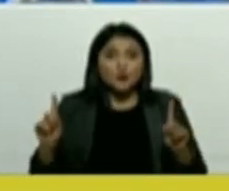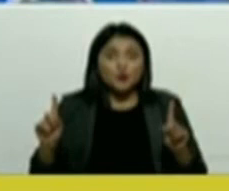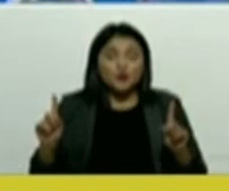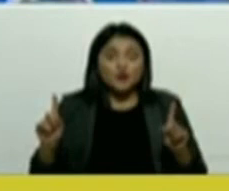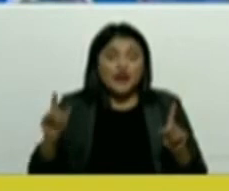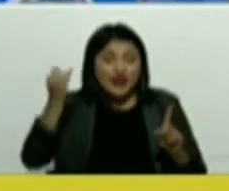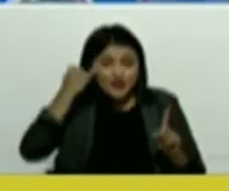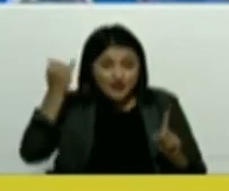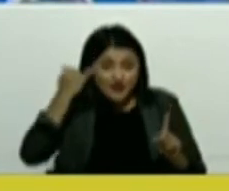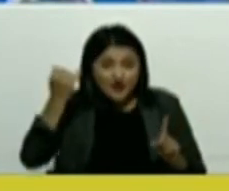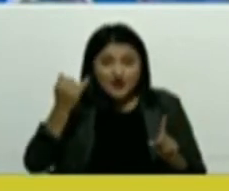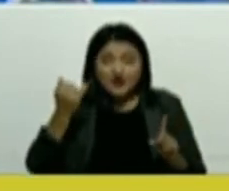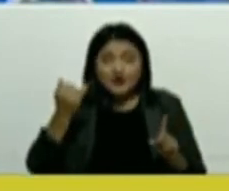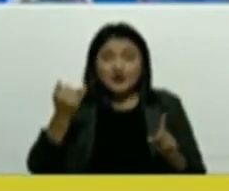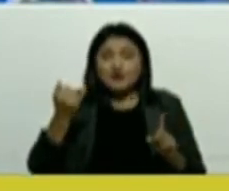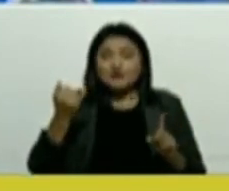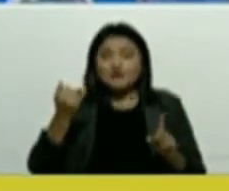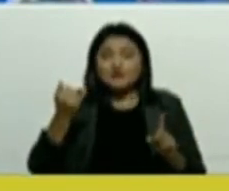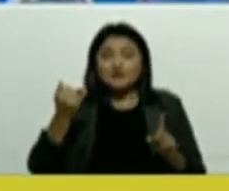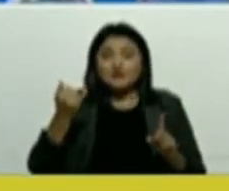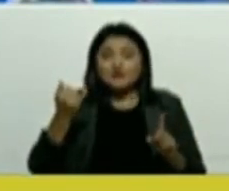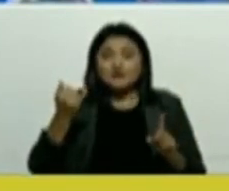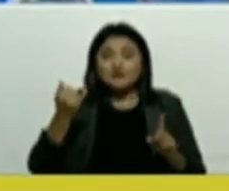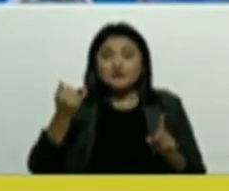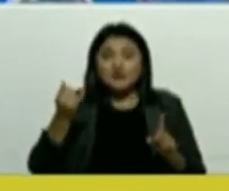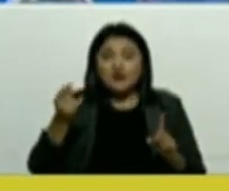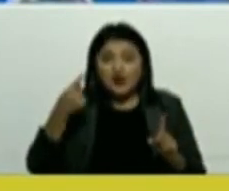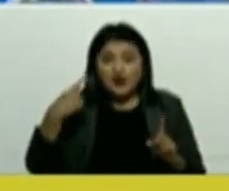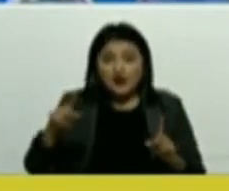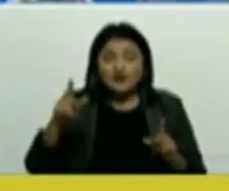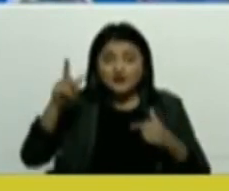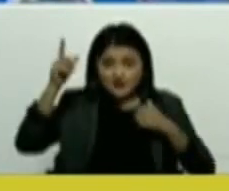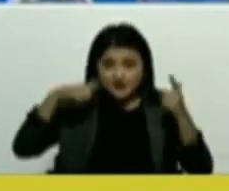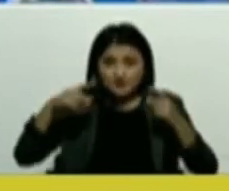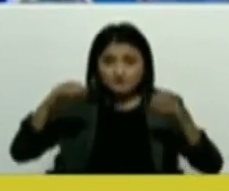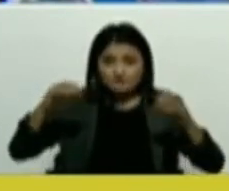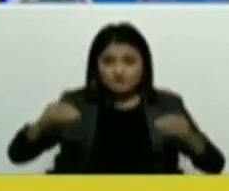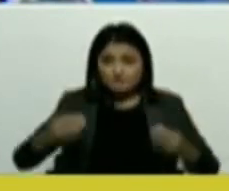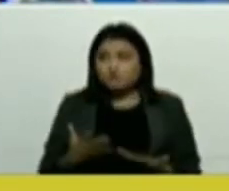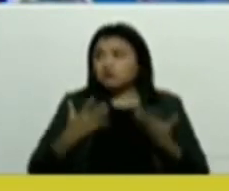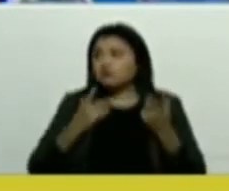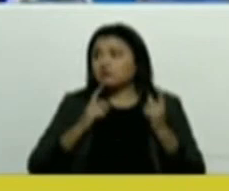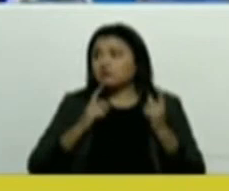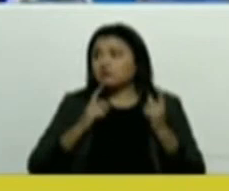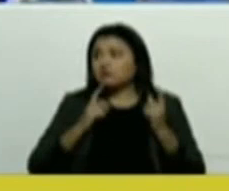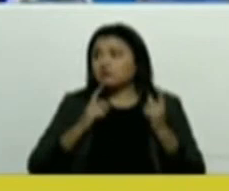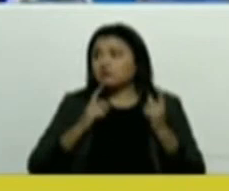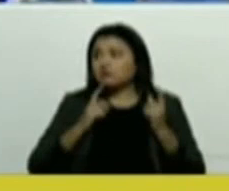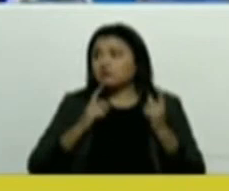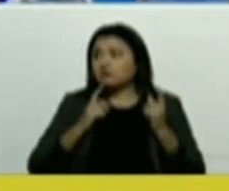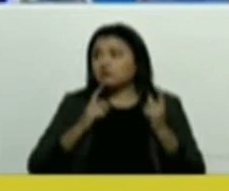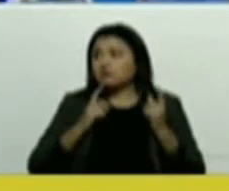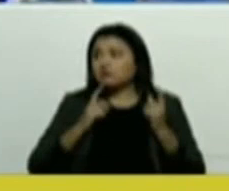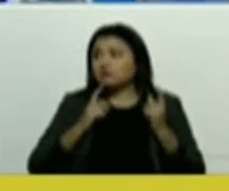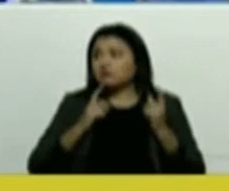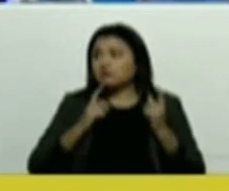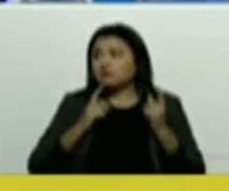las ideas, los pilares que él nos dejó, los hombres y mujeres que habían sido